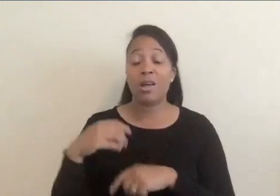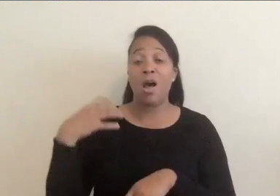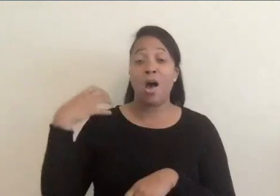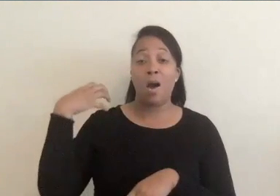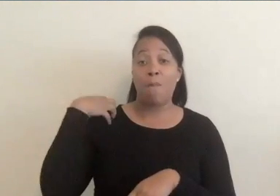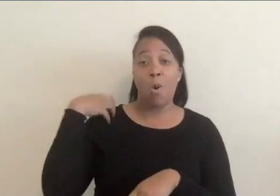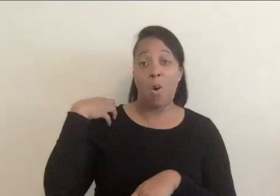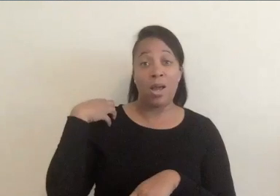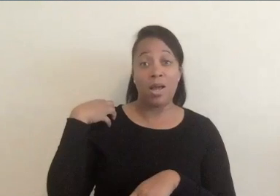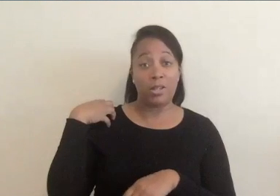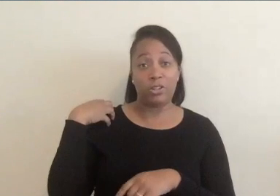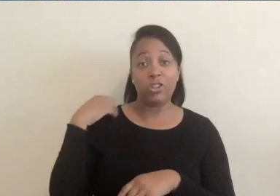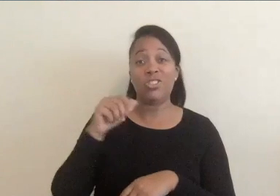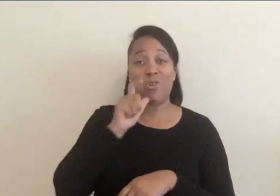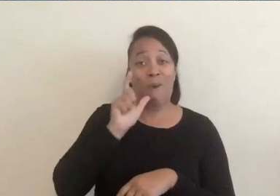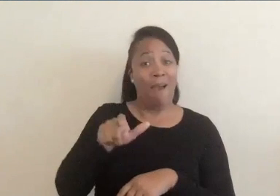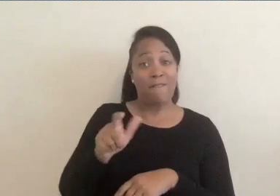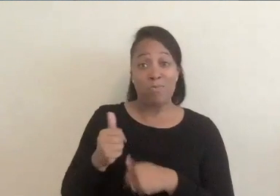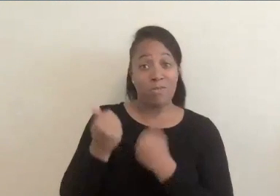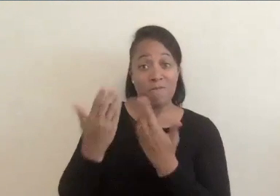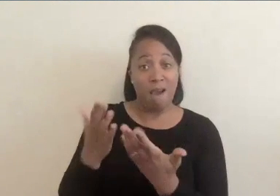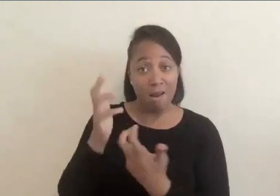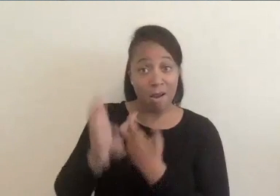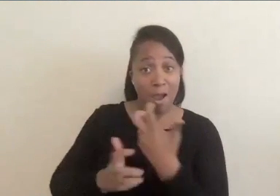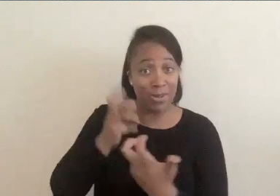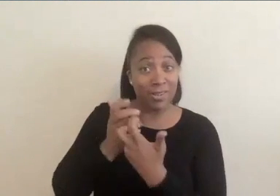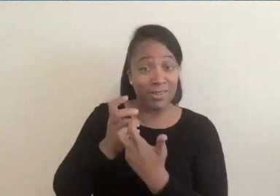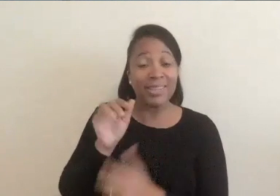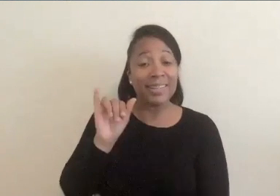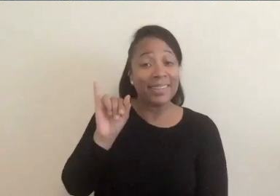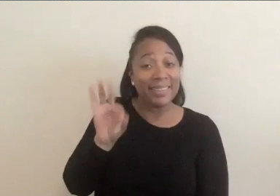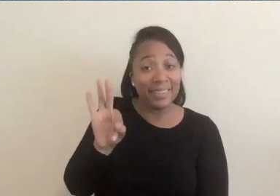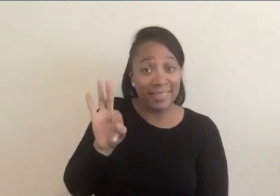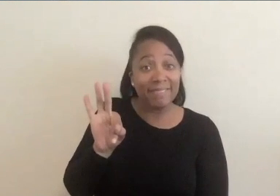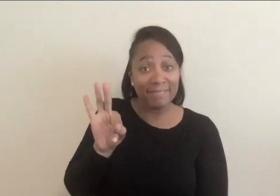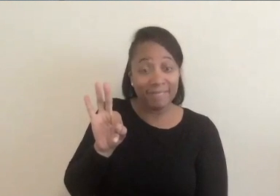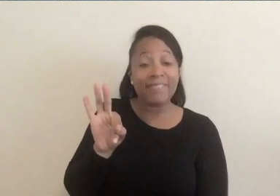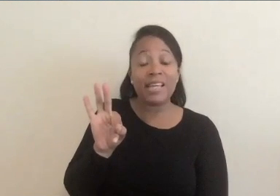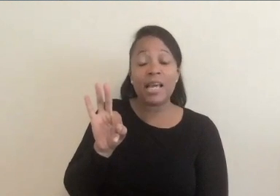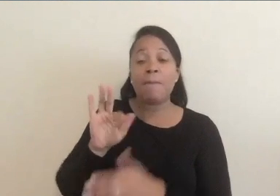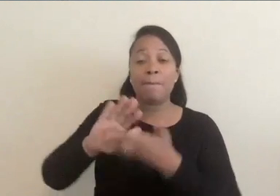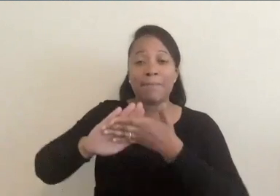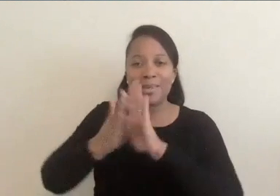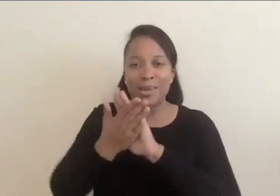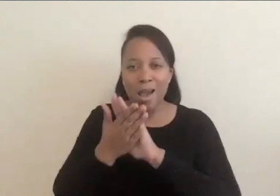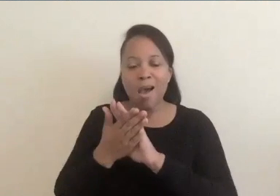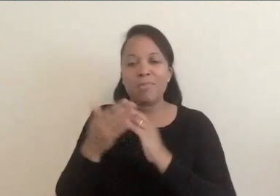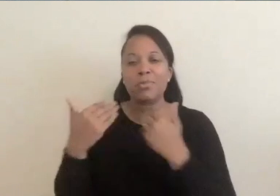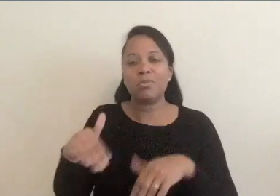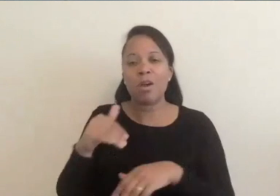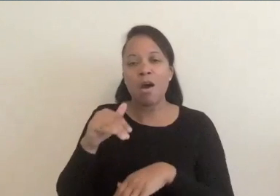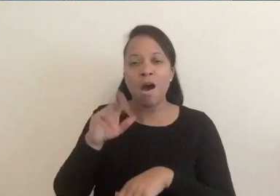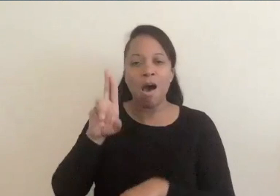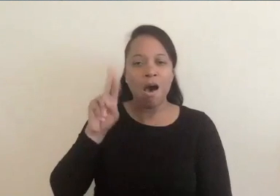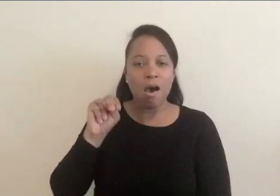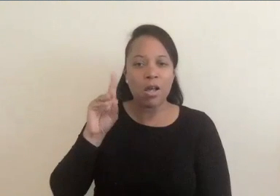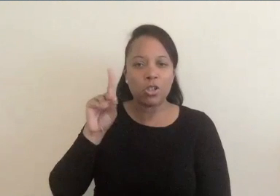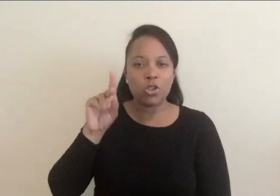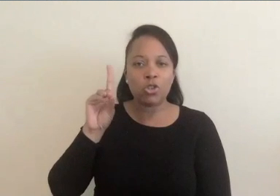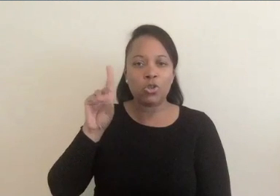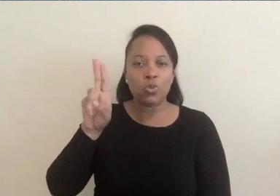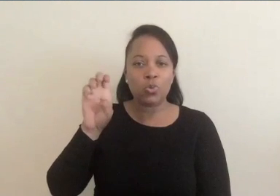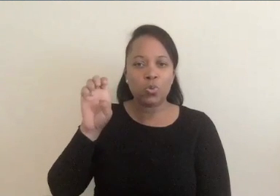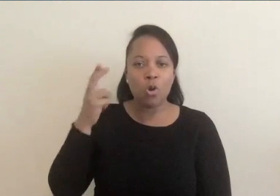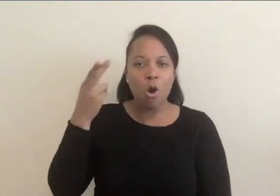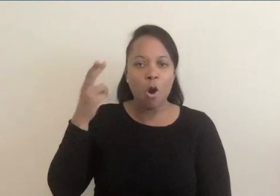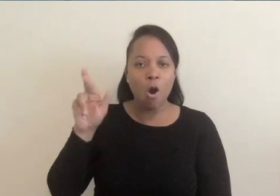not have to provide an accommodation or reasonable accommodation if to do so would pose an undue hardship upon